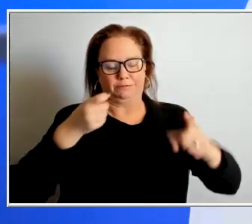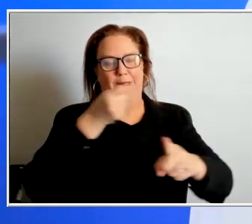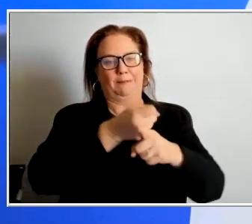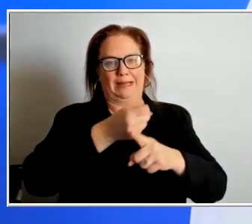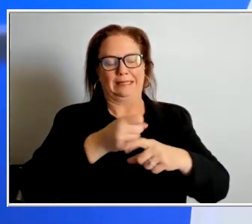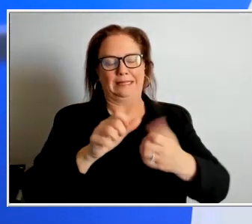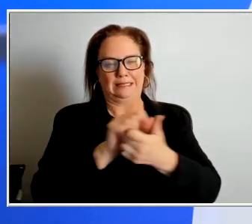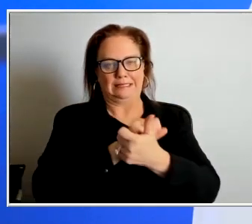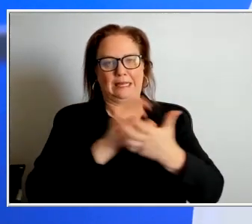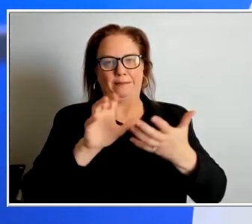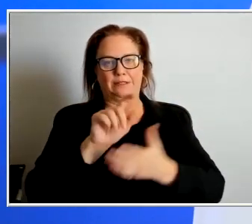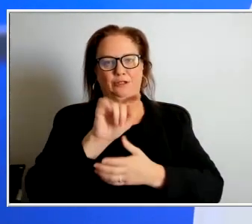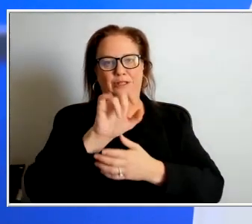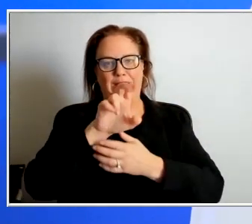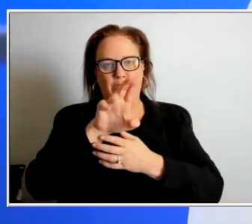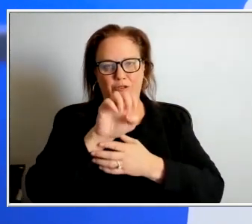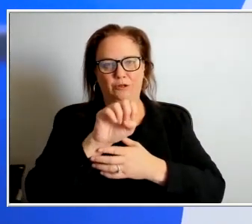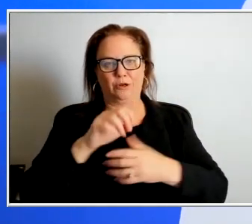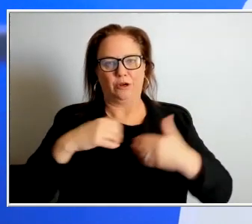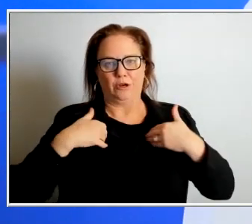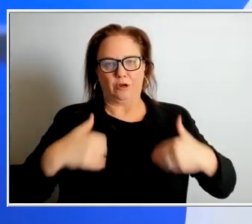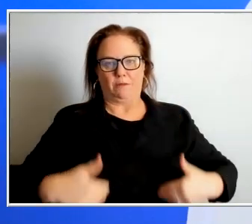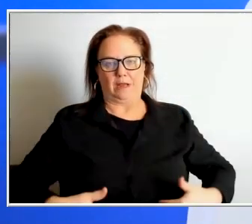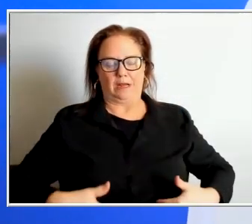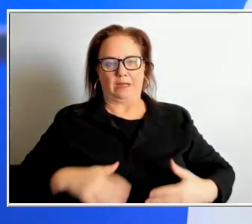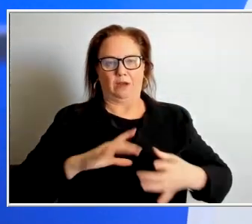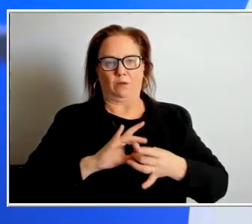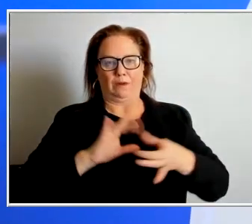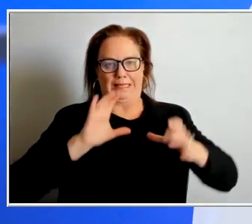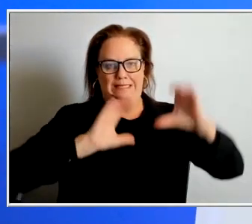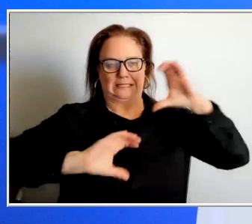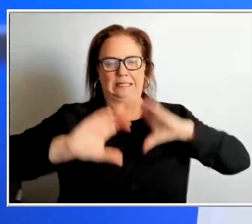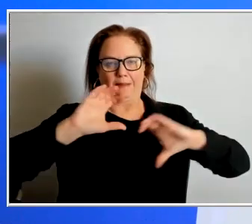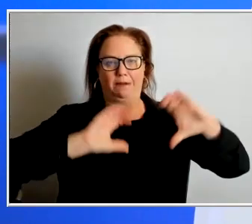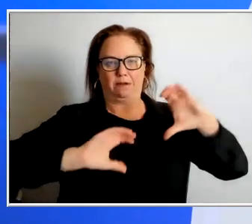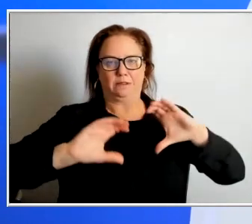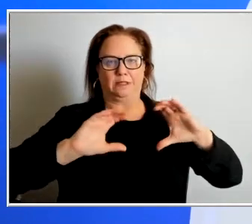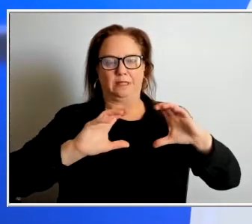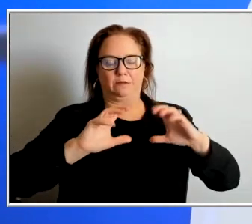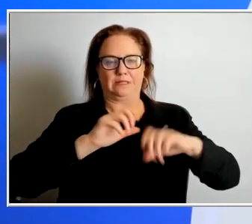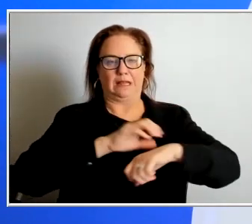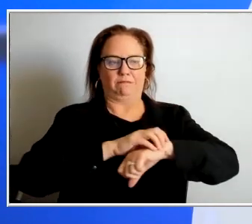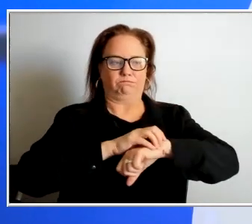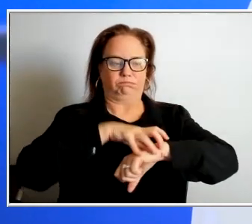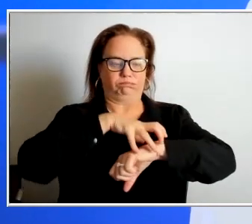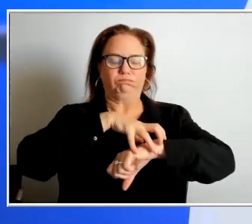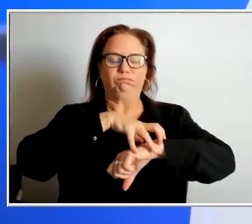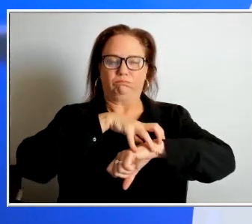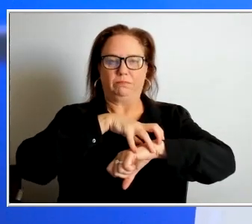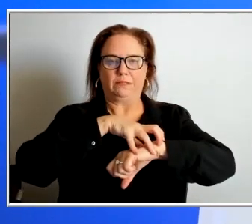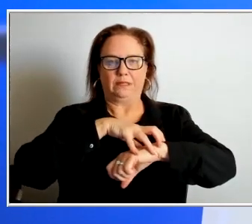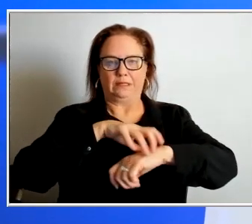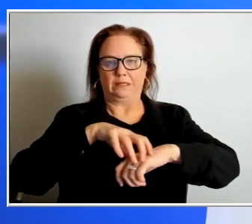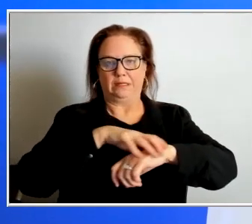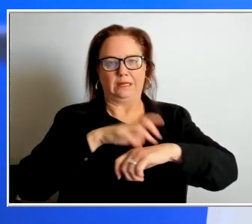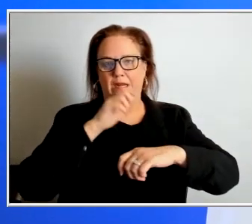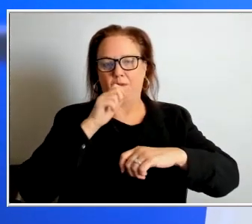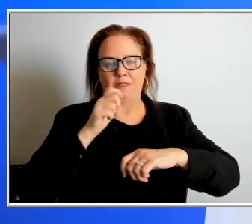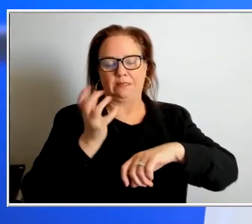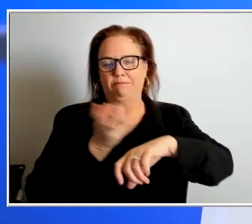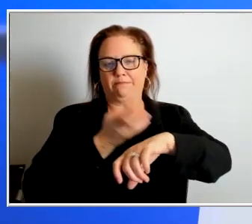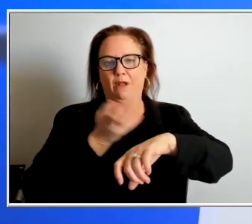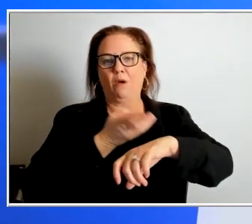that tissue, your body releases chemicals, and I think there was enough inflammation that it just wasn't going